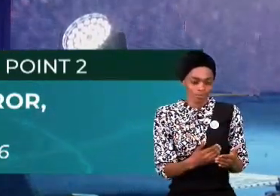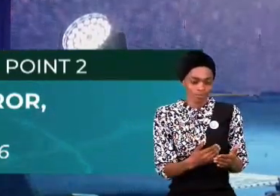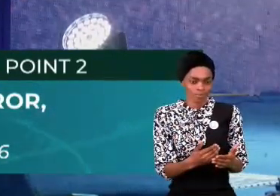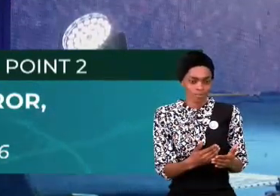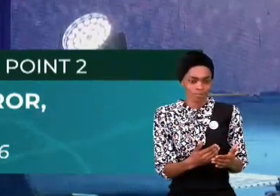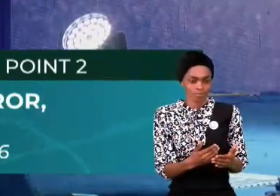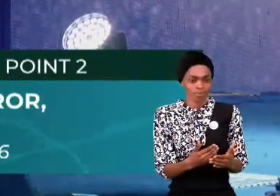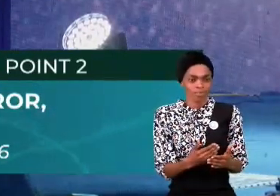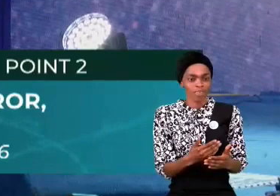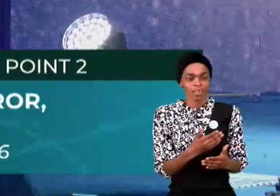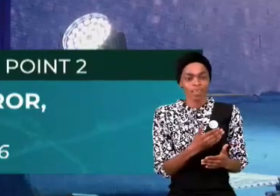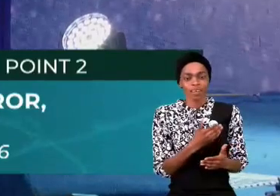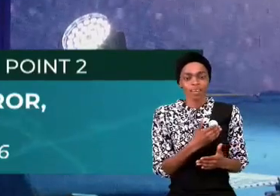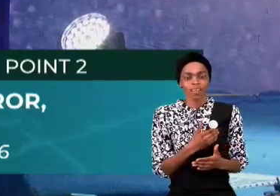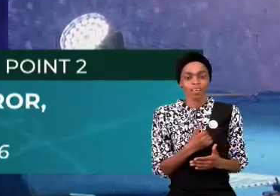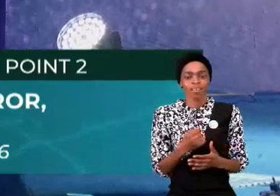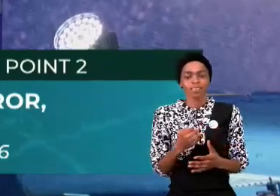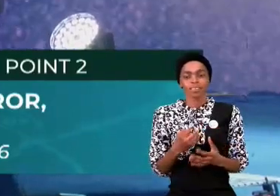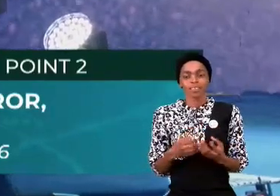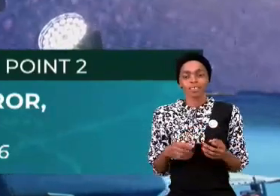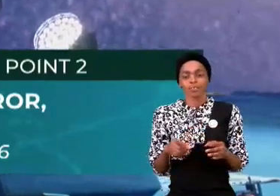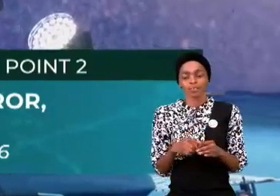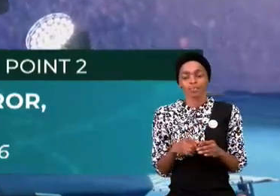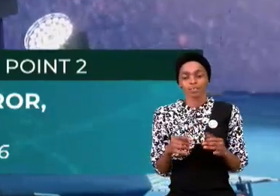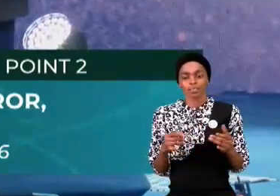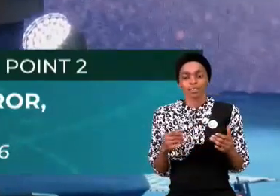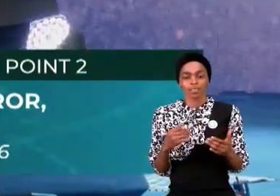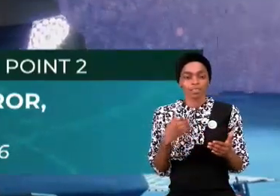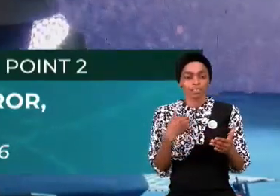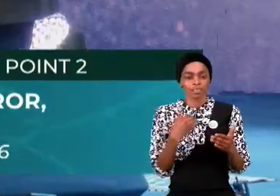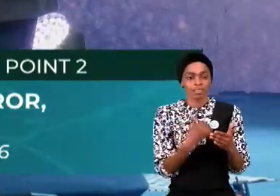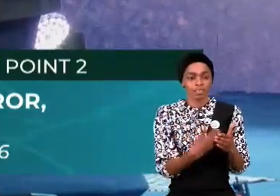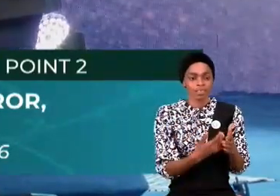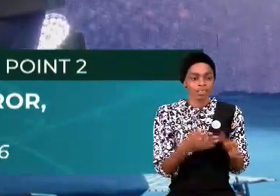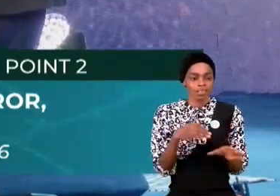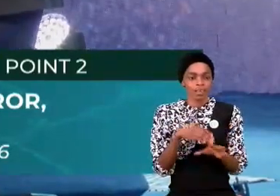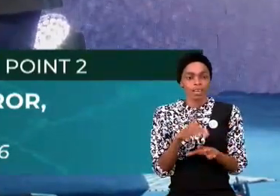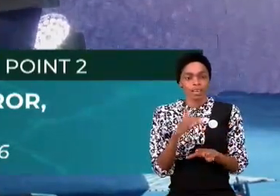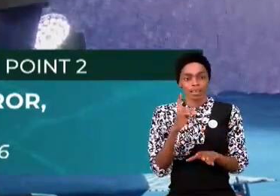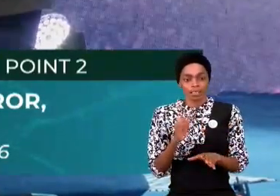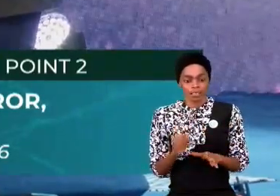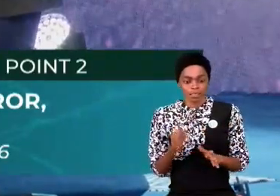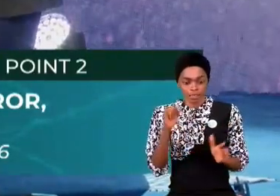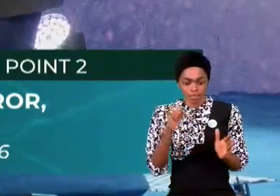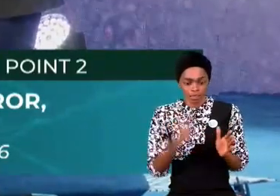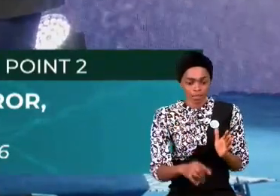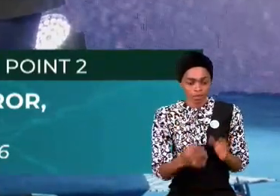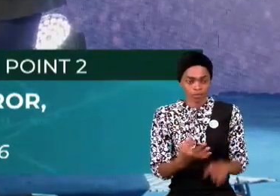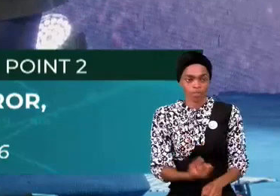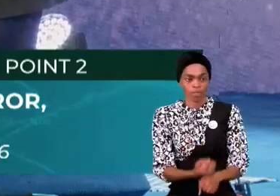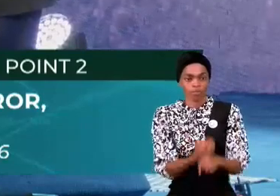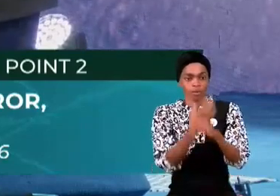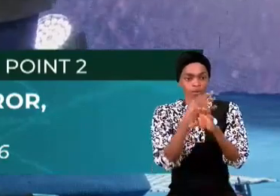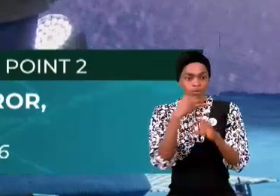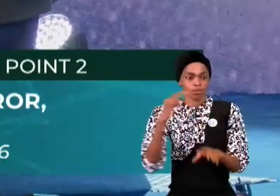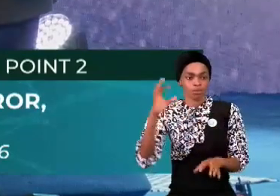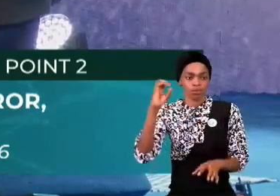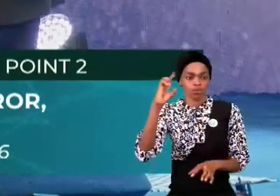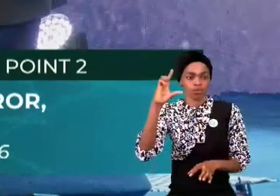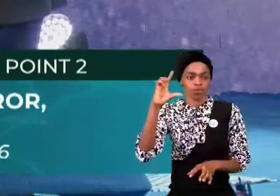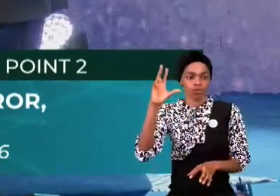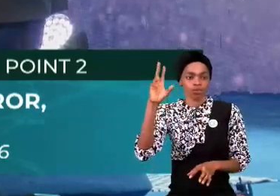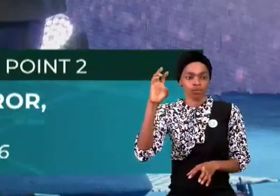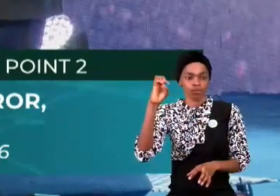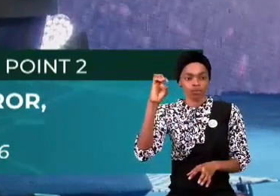of Olives, it says, the whole multitude, like we're here tonight, of the